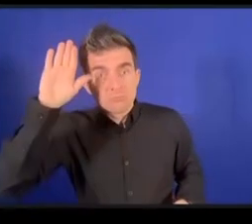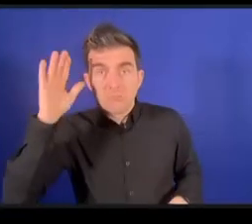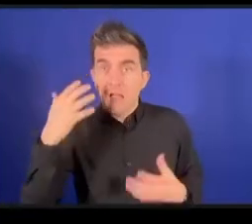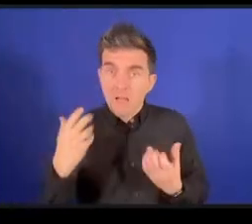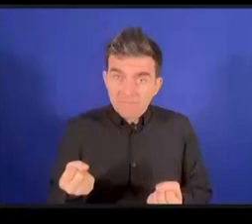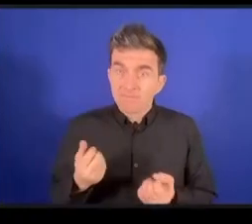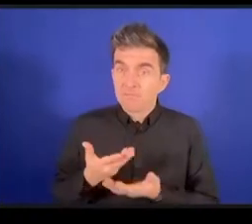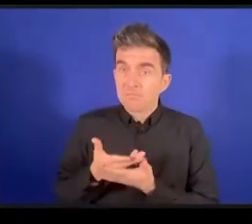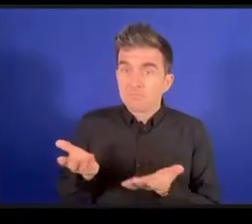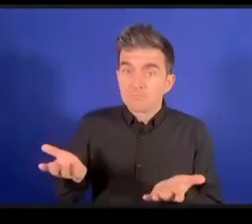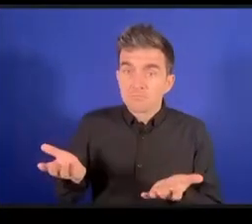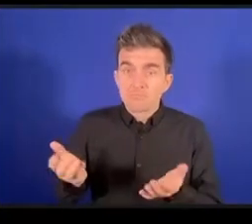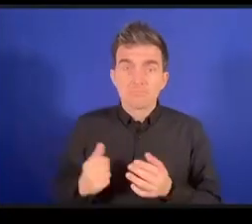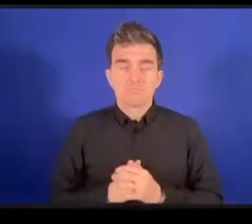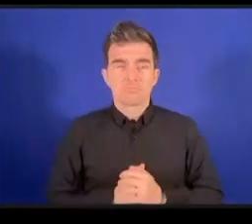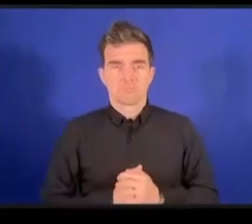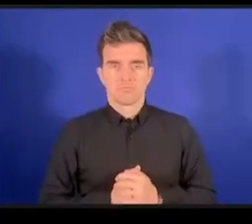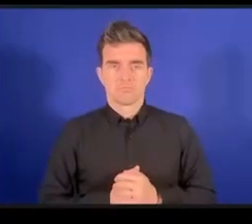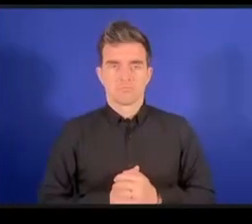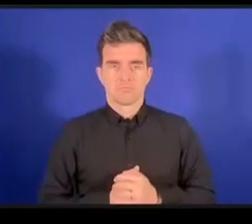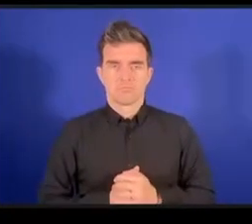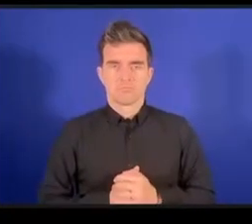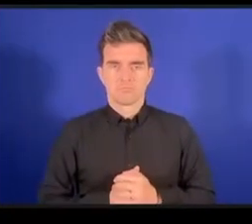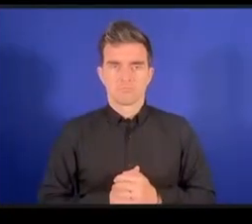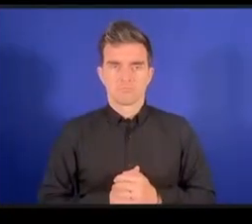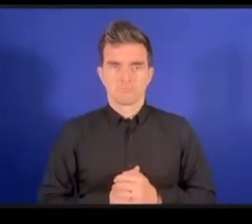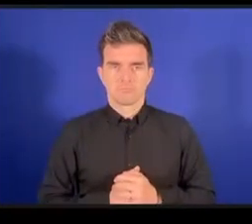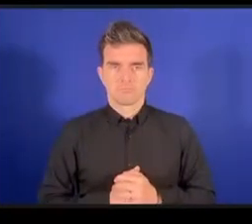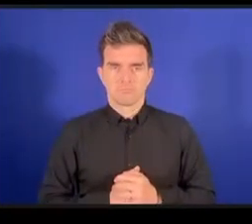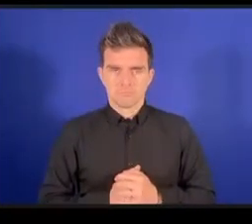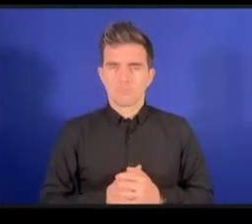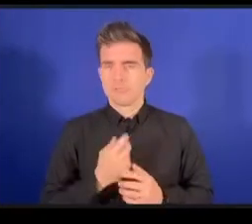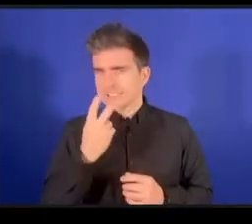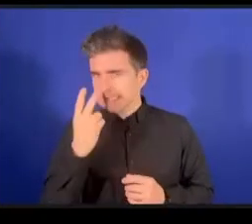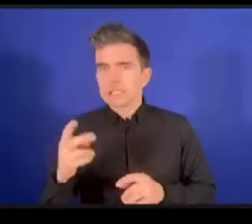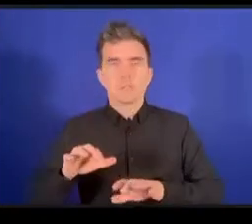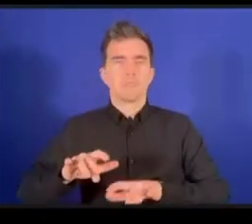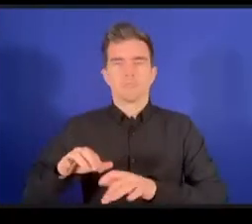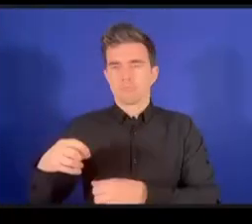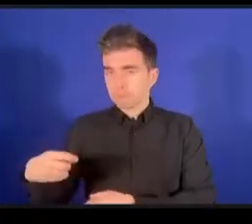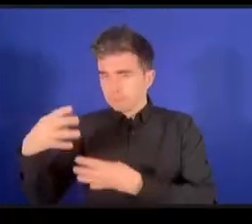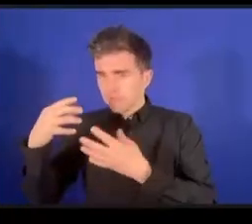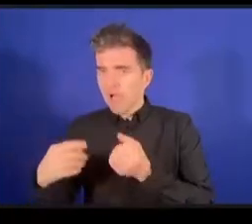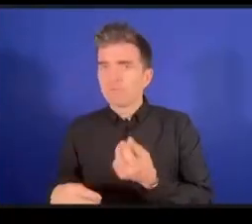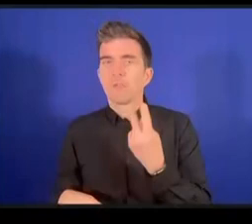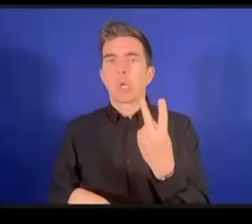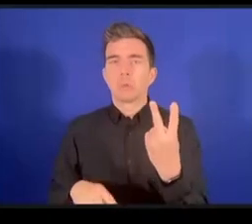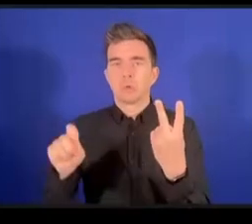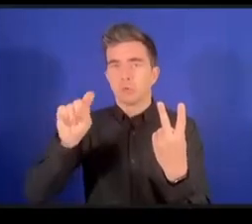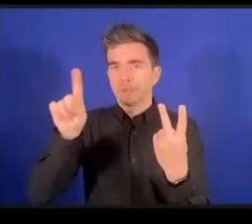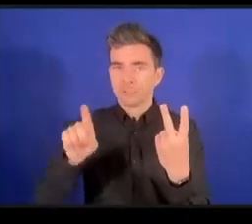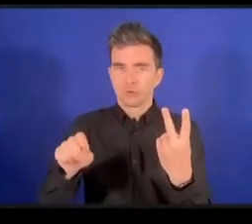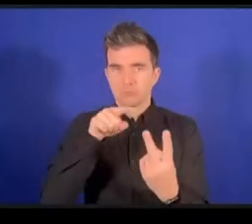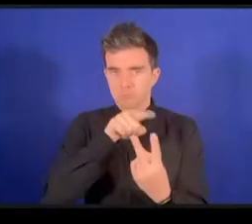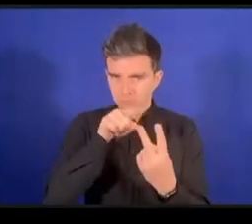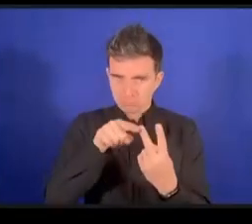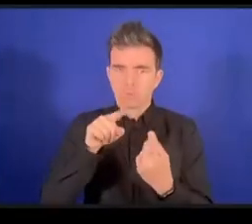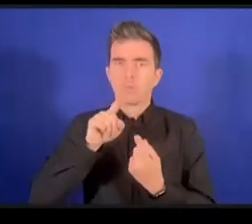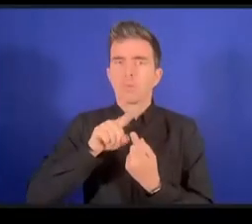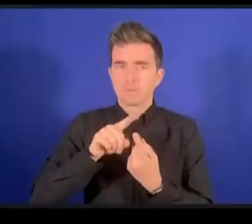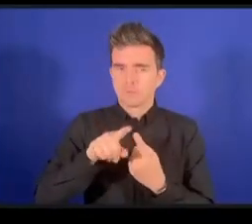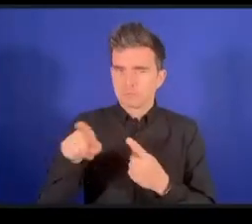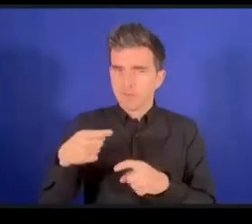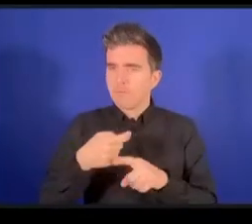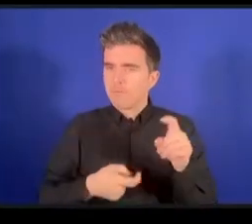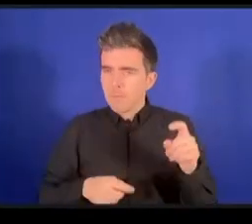Hi, so there are two questions online. One is from Mr. James from Cameroon. He says, what strategies can